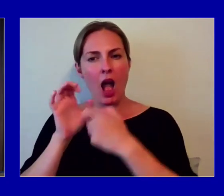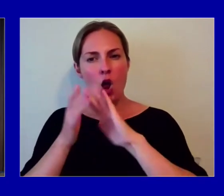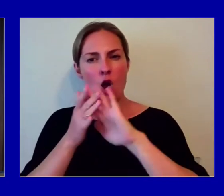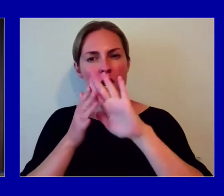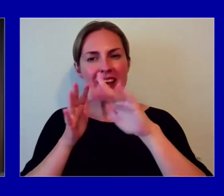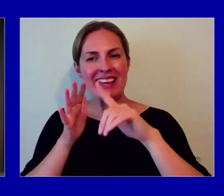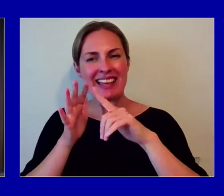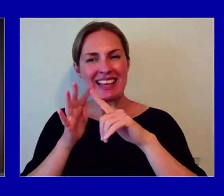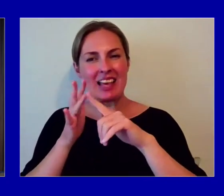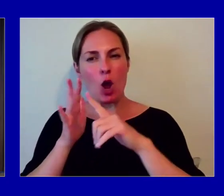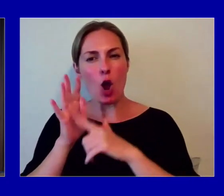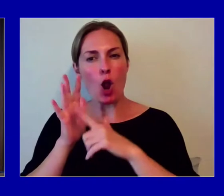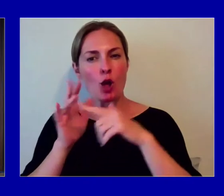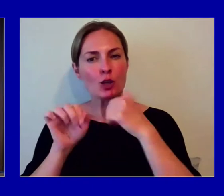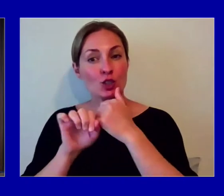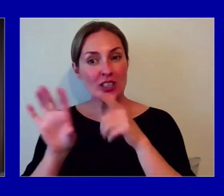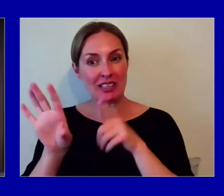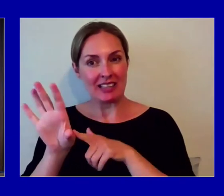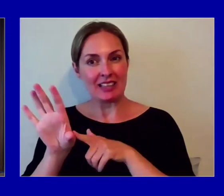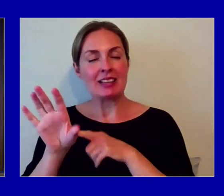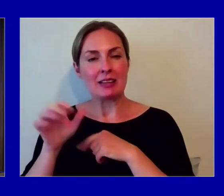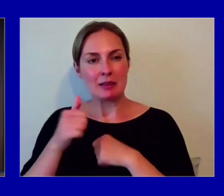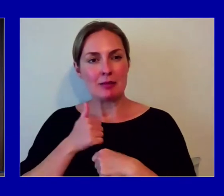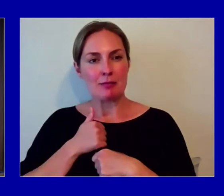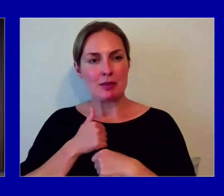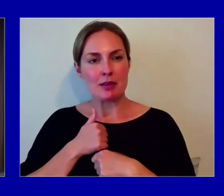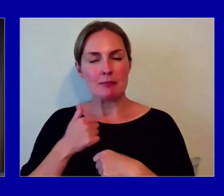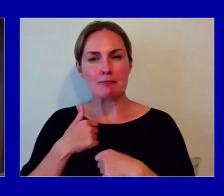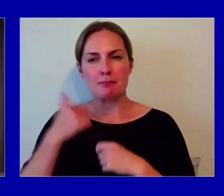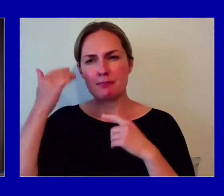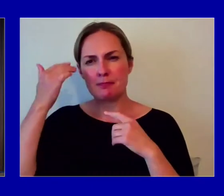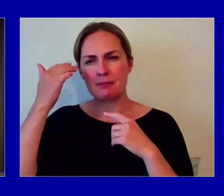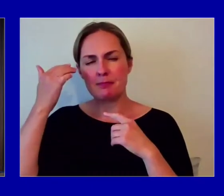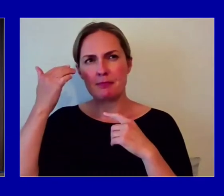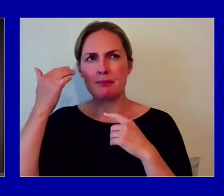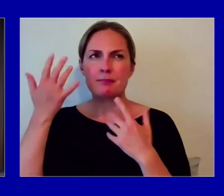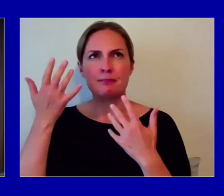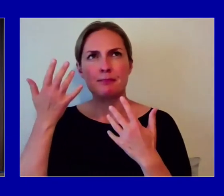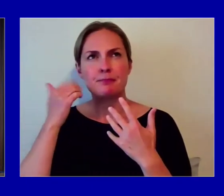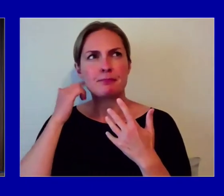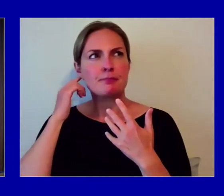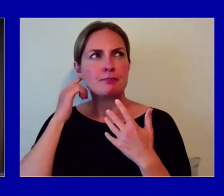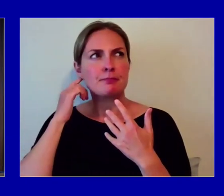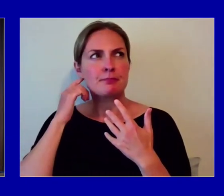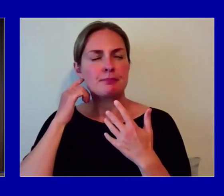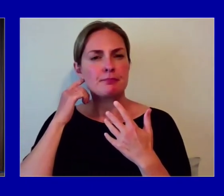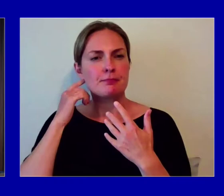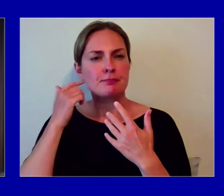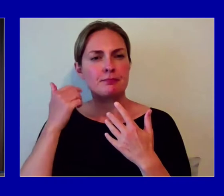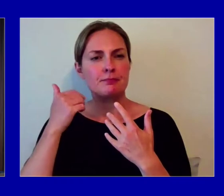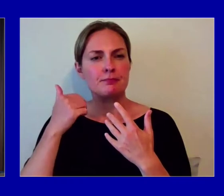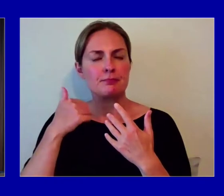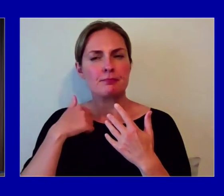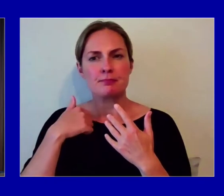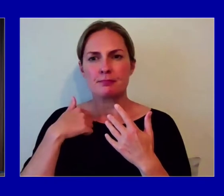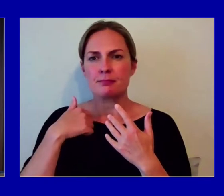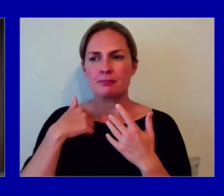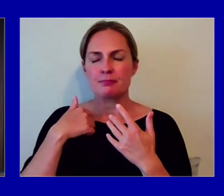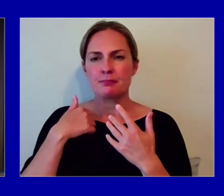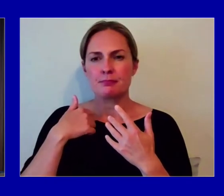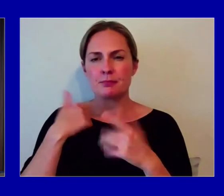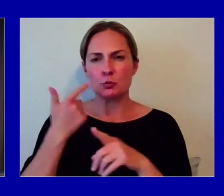you know, I think about fire and humans going hand in hand, and for humanity, fire has led us